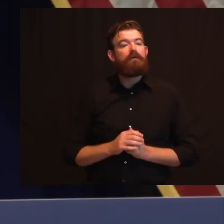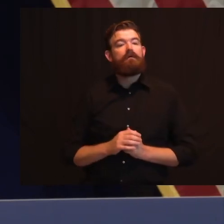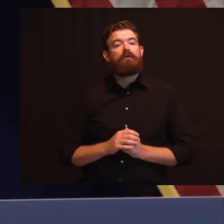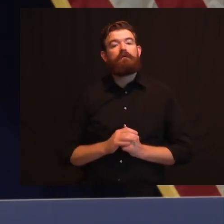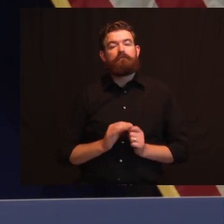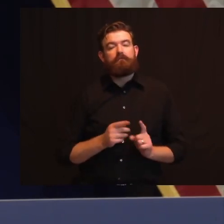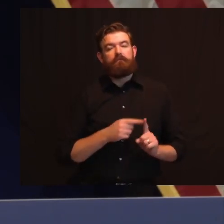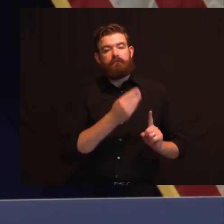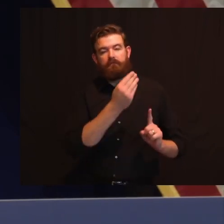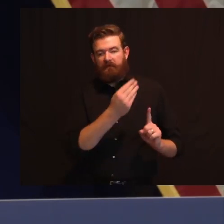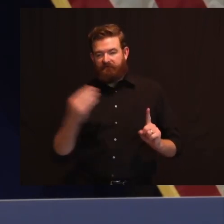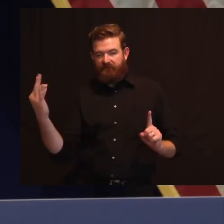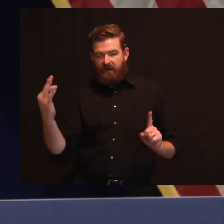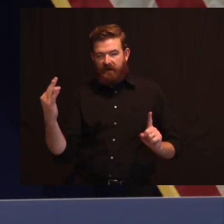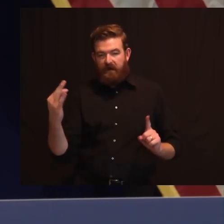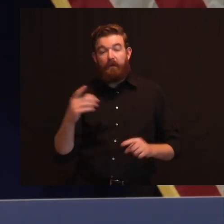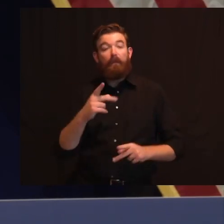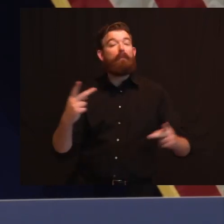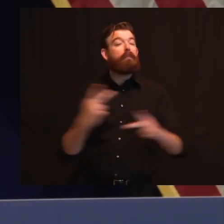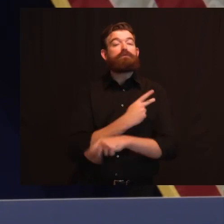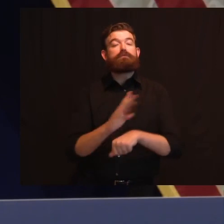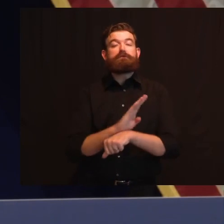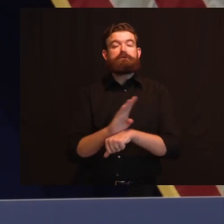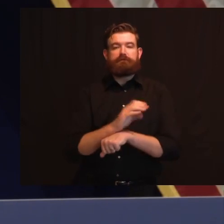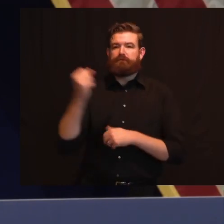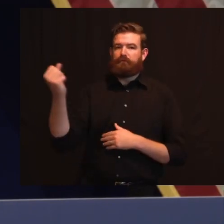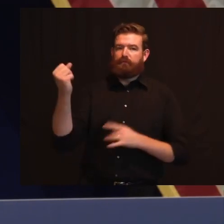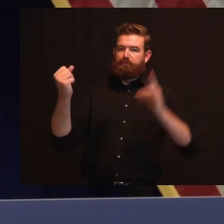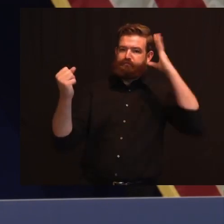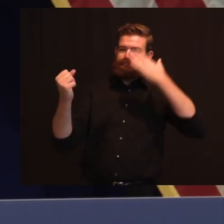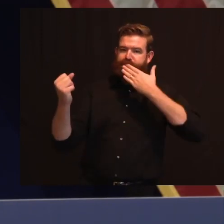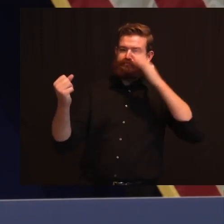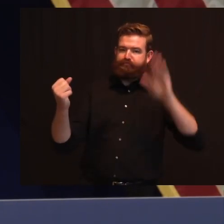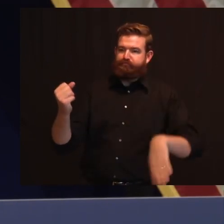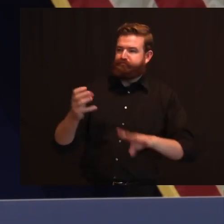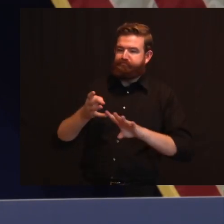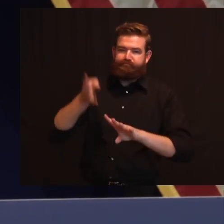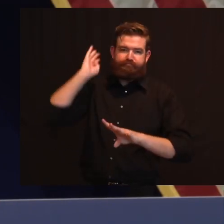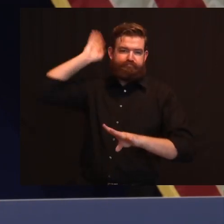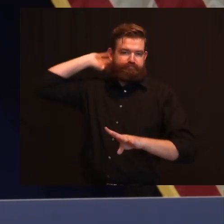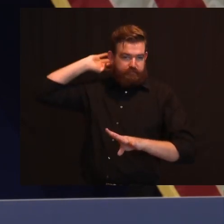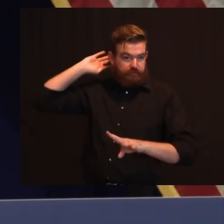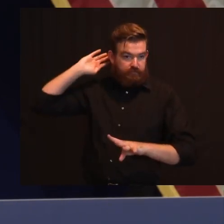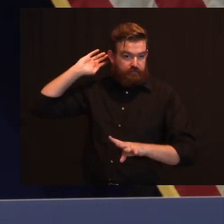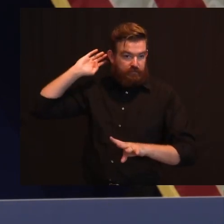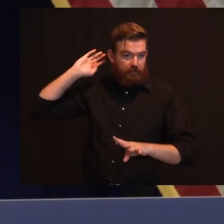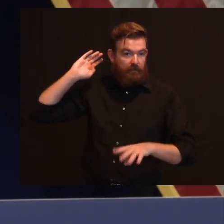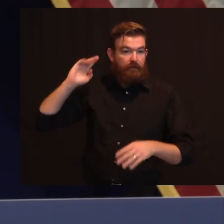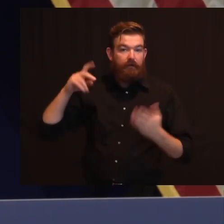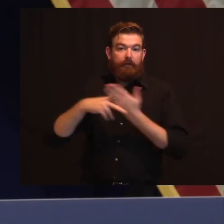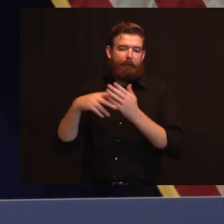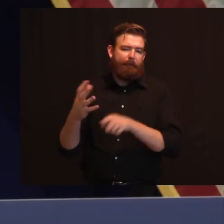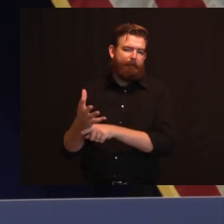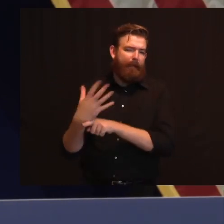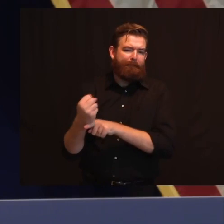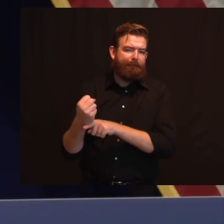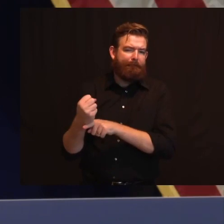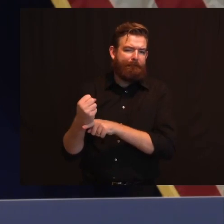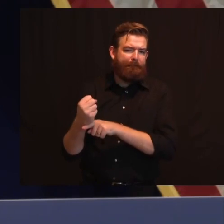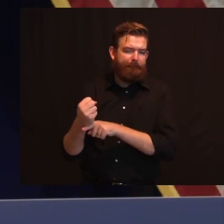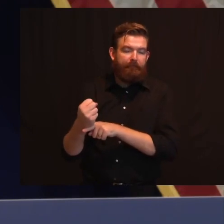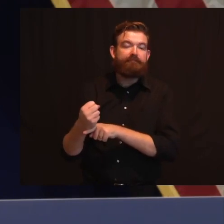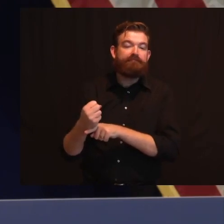the busiest day at motor vehicle. There were long lines and early, hitting capacity early, long before